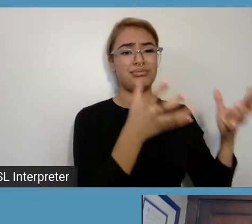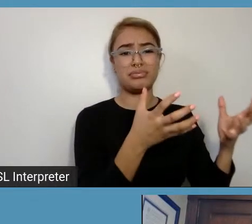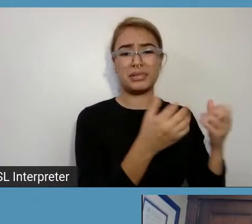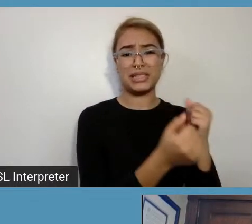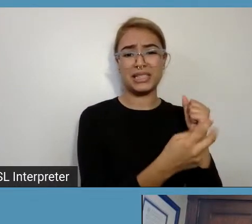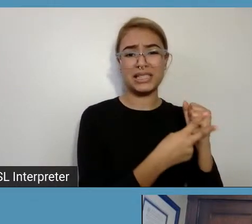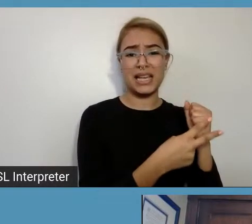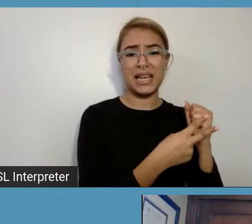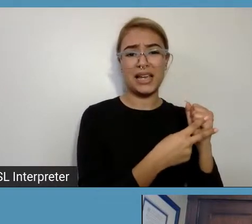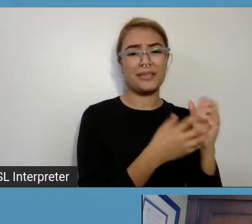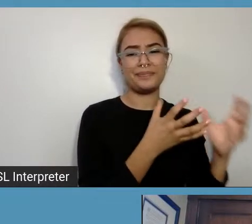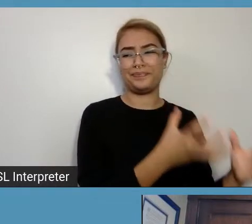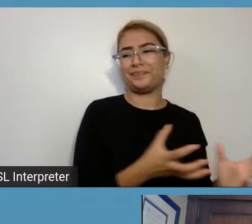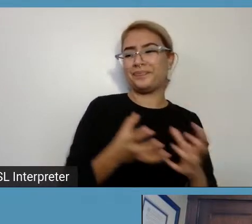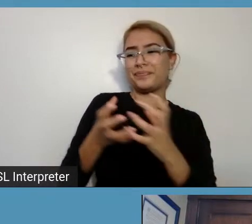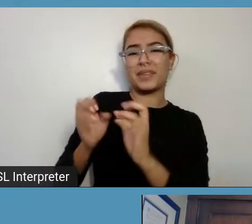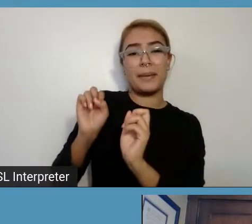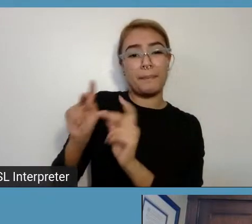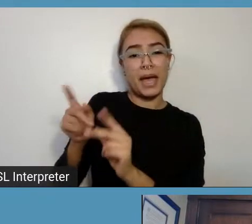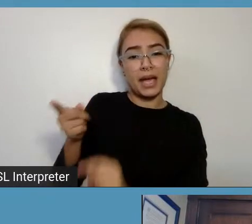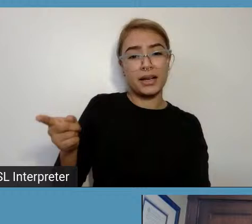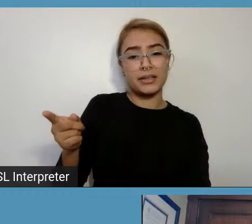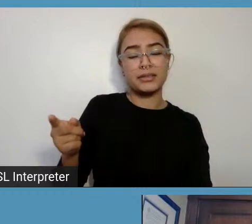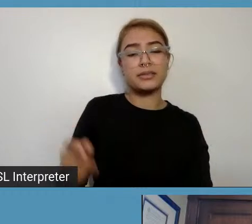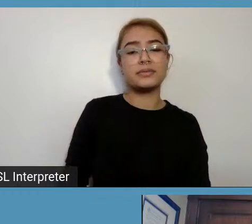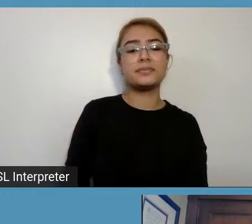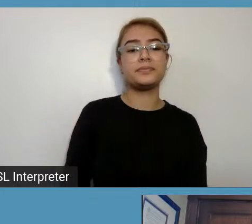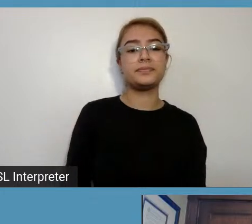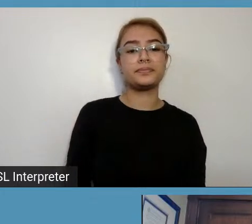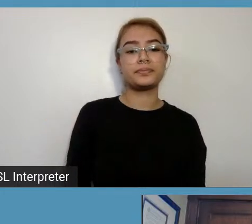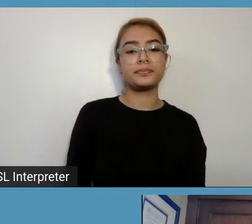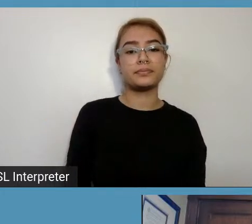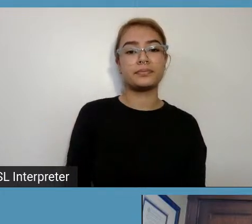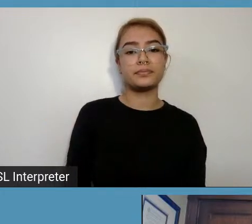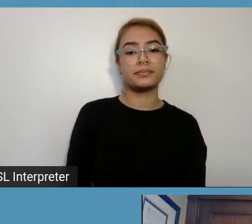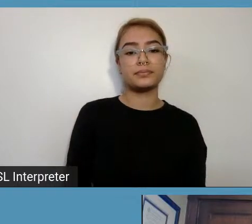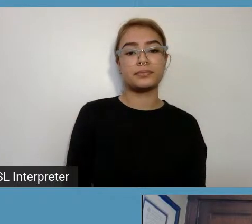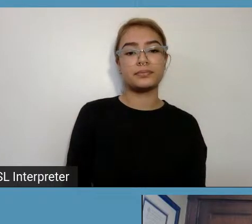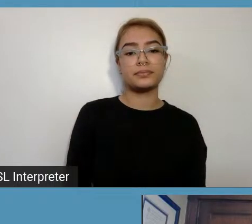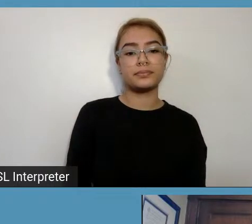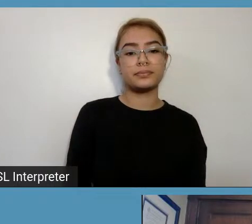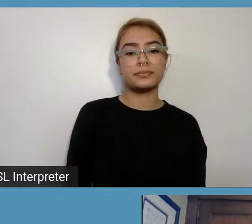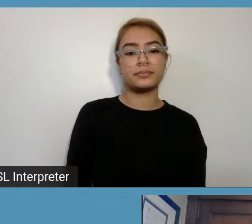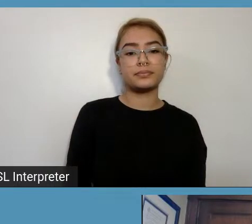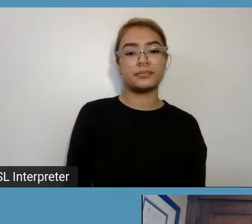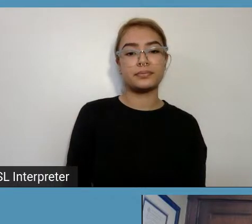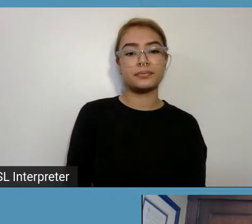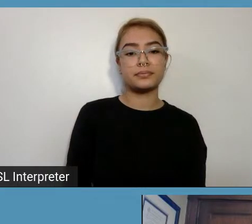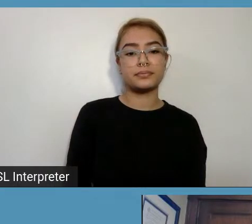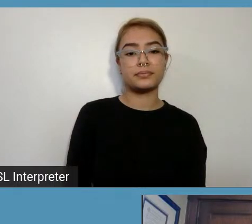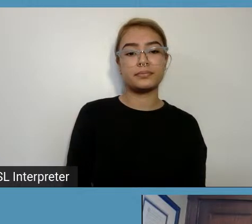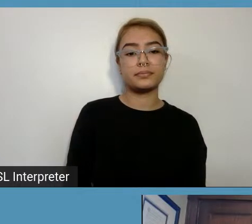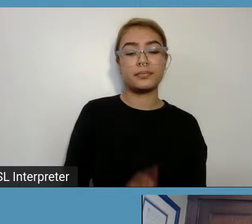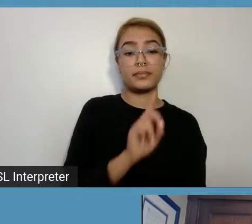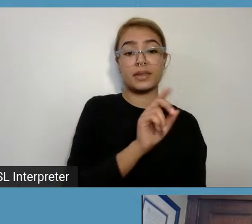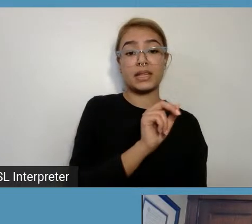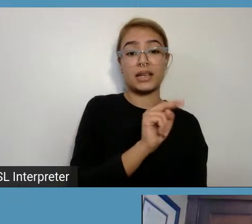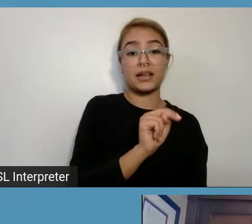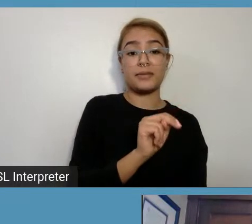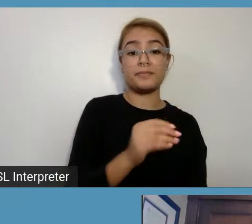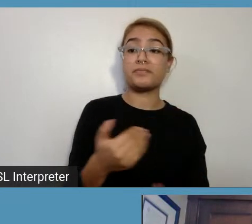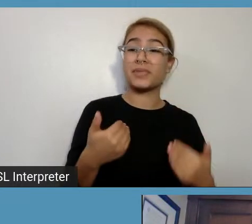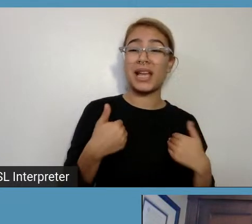digitize before they leave, if it's not something that would offend anybody to do so. Have you received